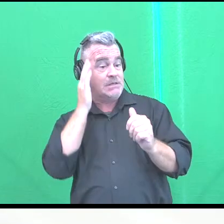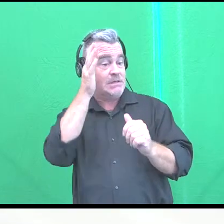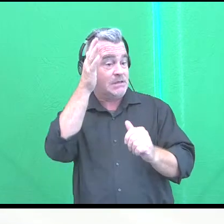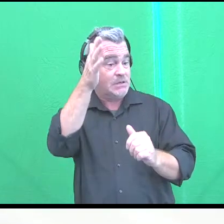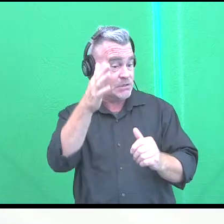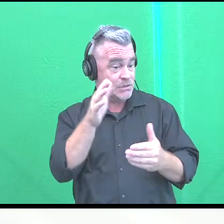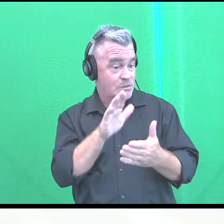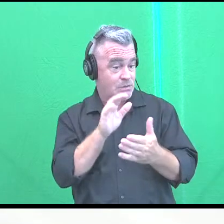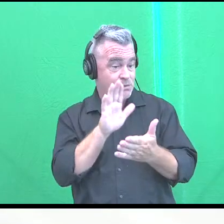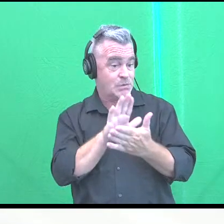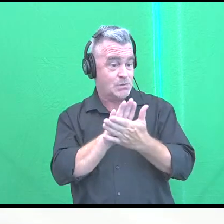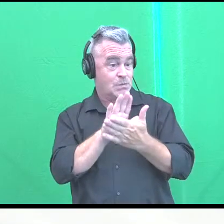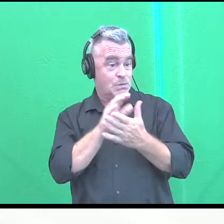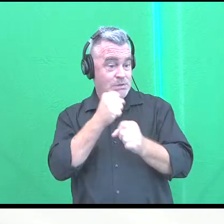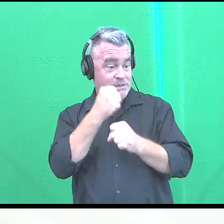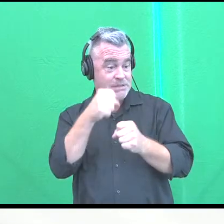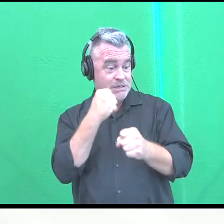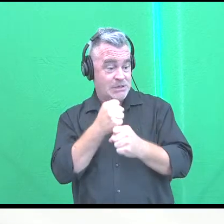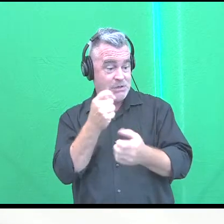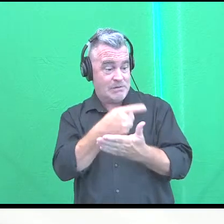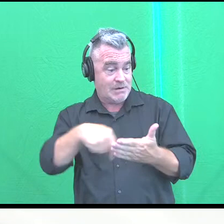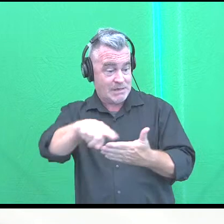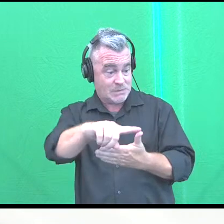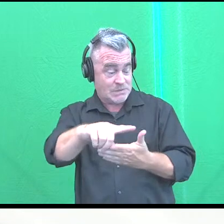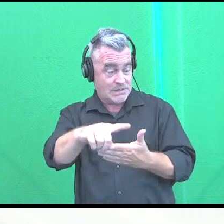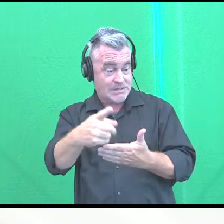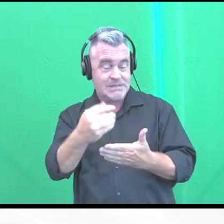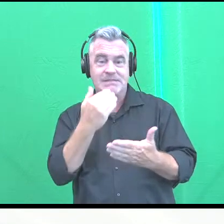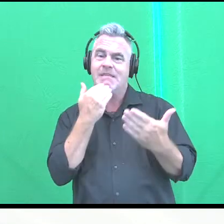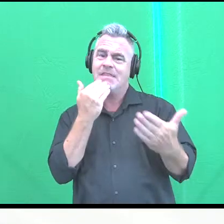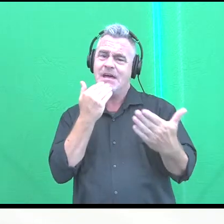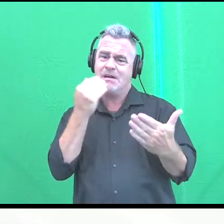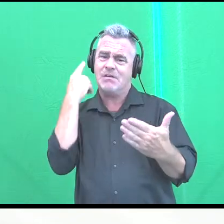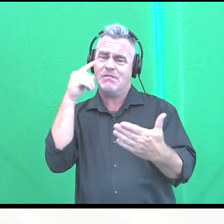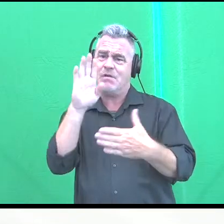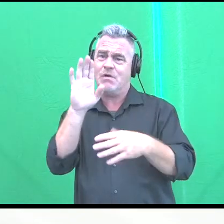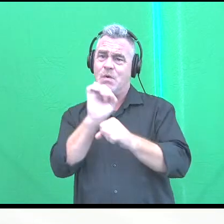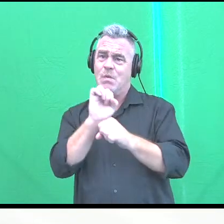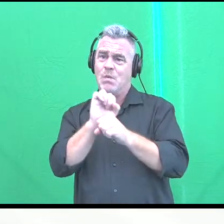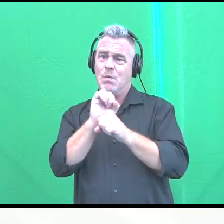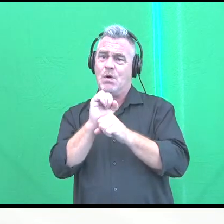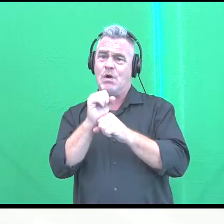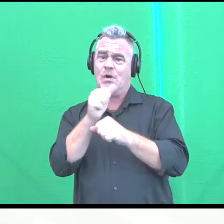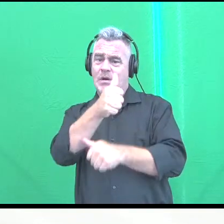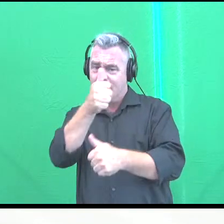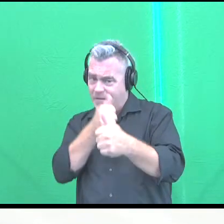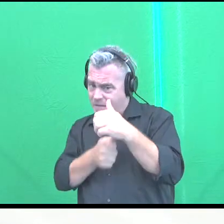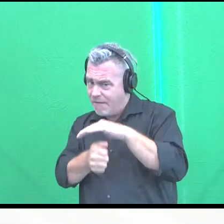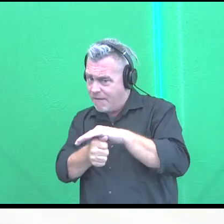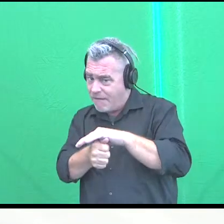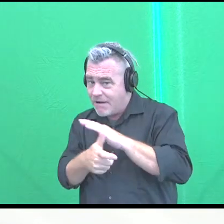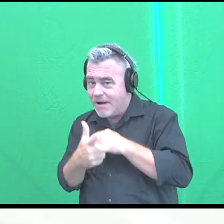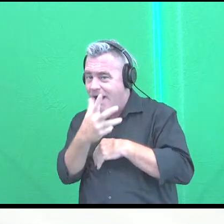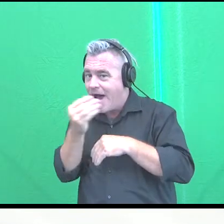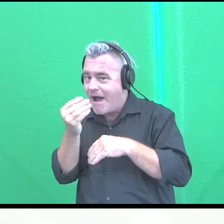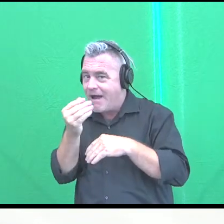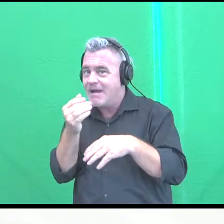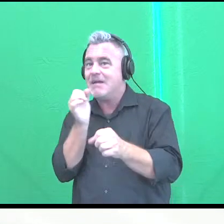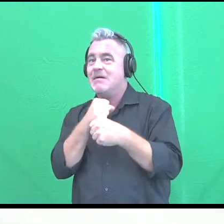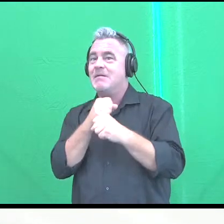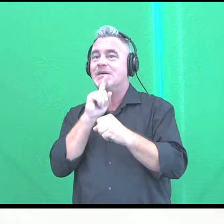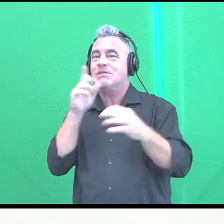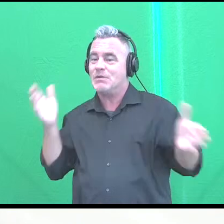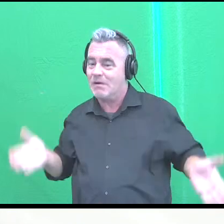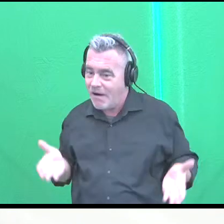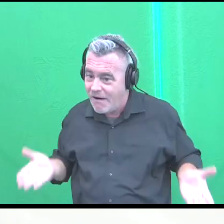year next week is just to thank you for your work behind the scenes and to also